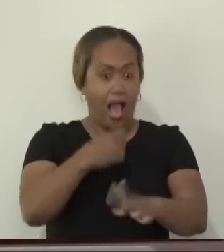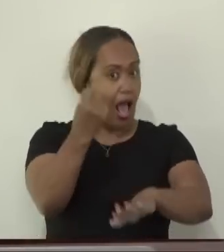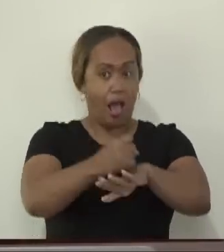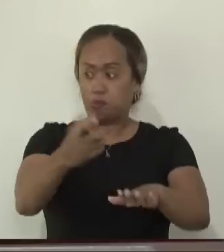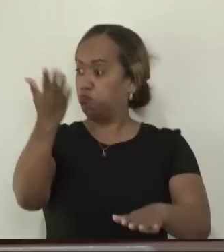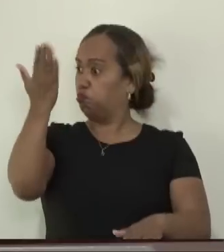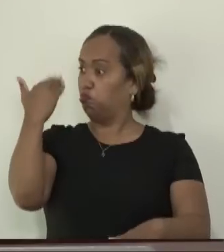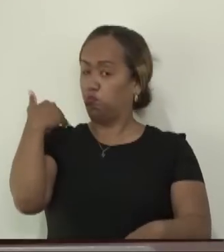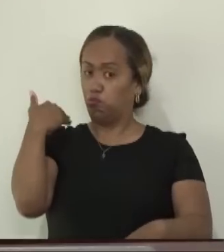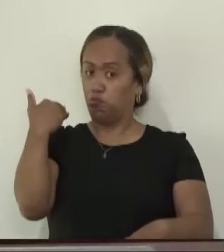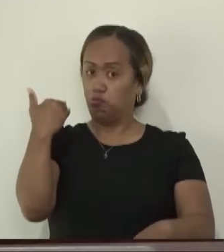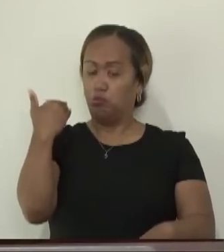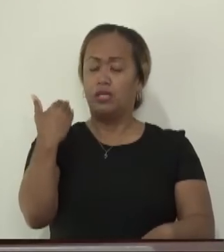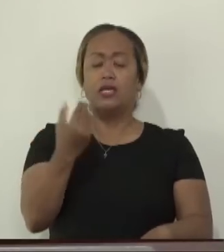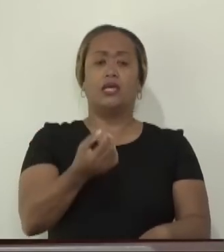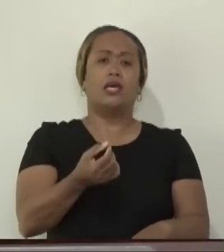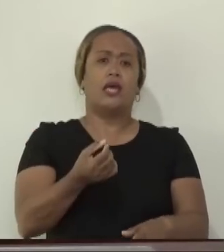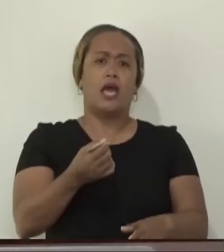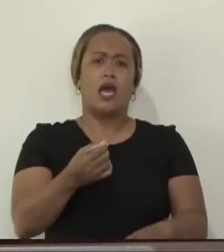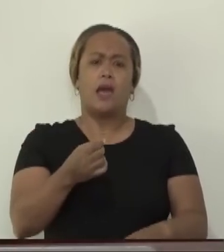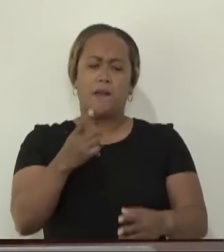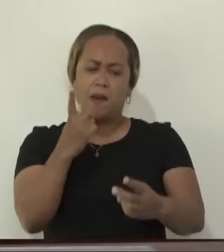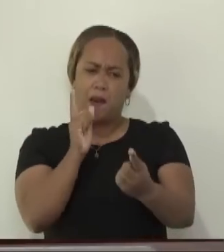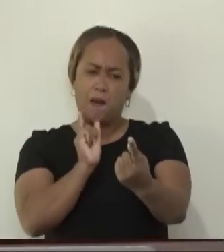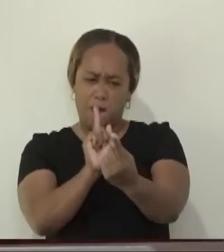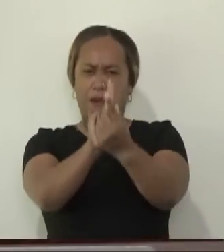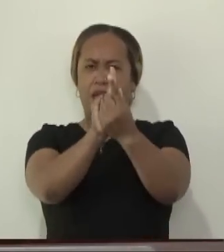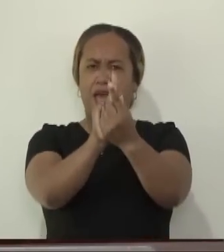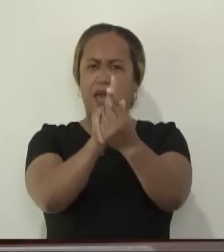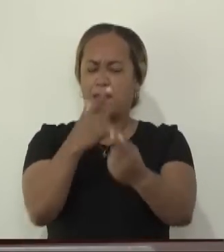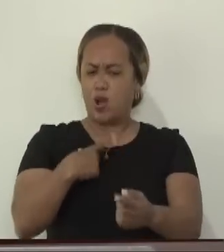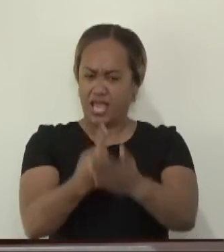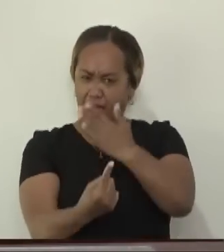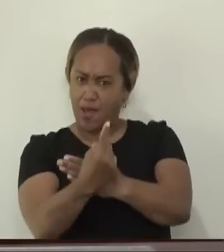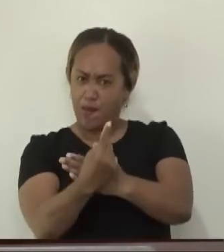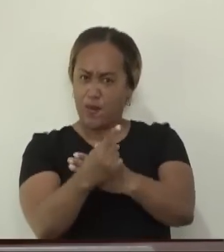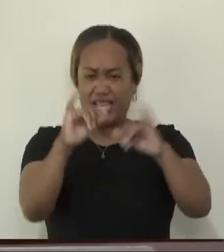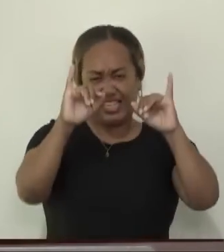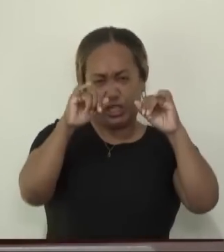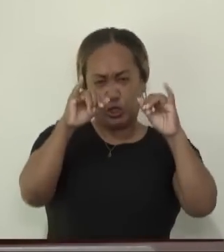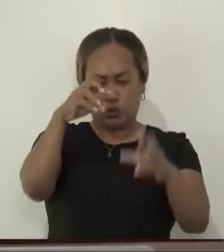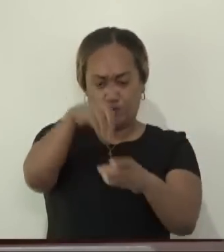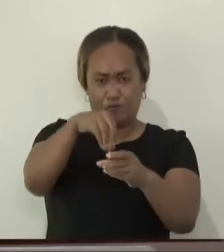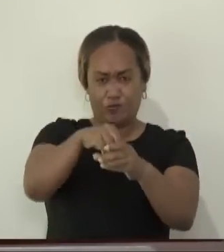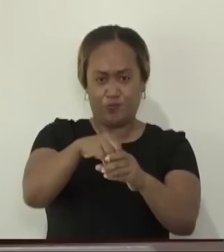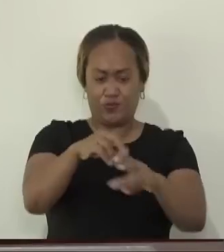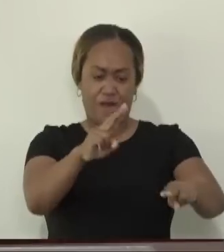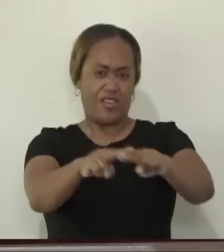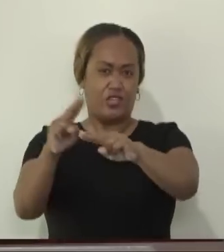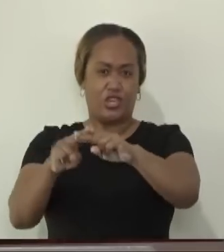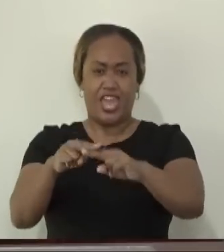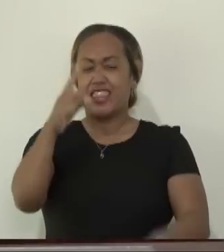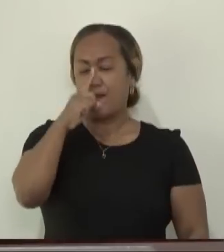since independence has been faced with the kind of circumstances confronting Fiji and